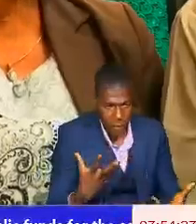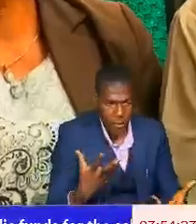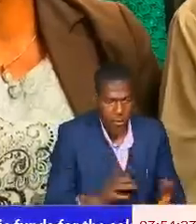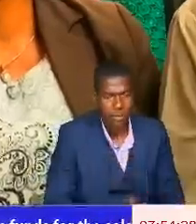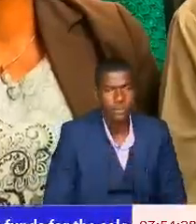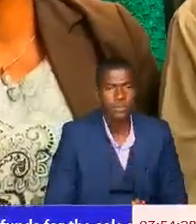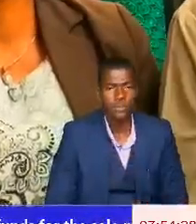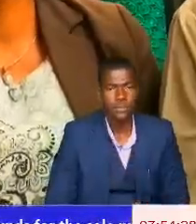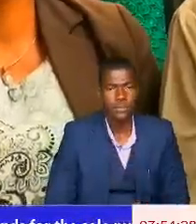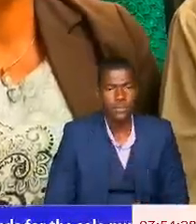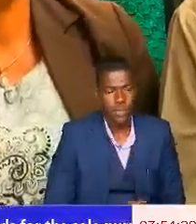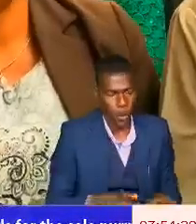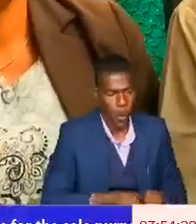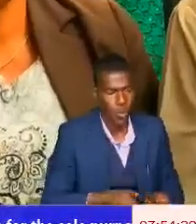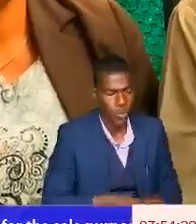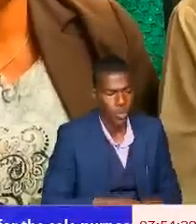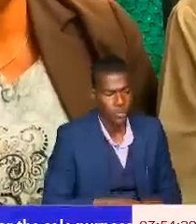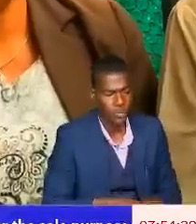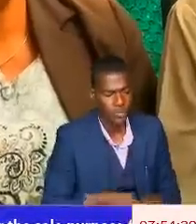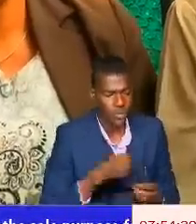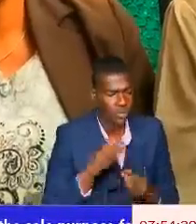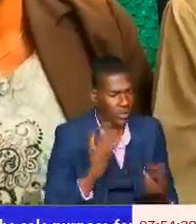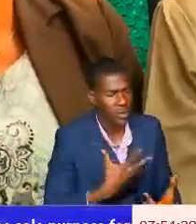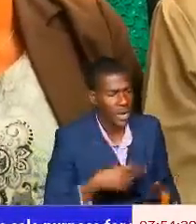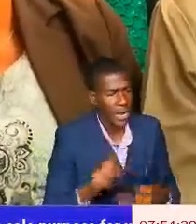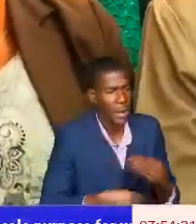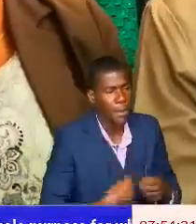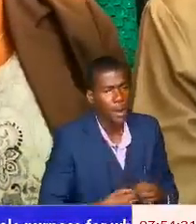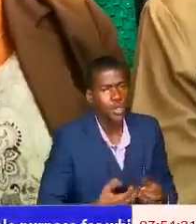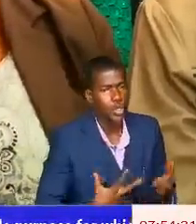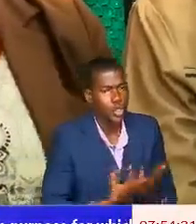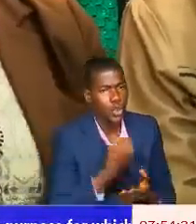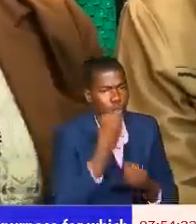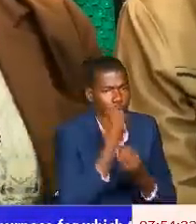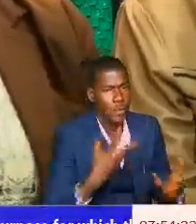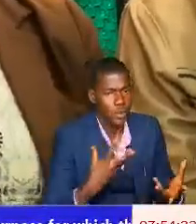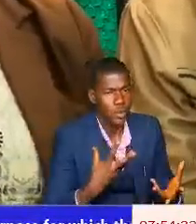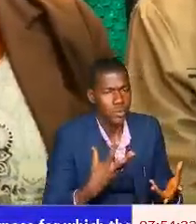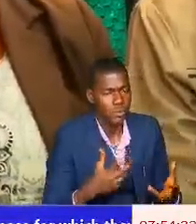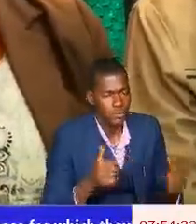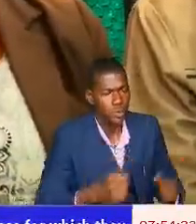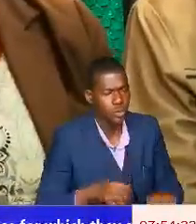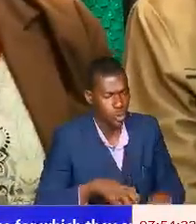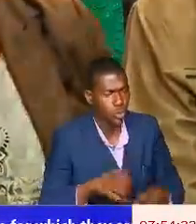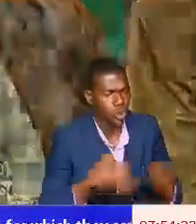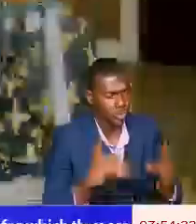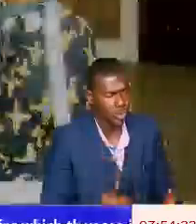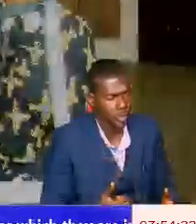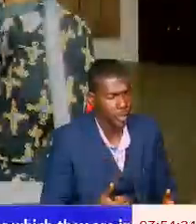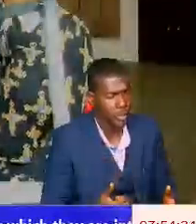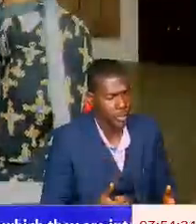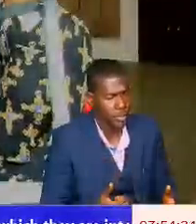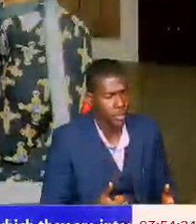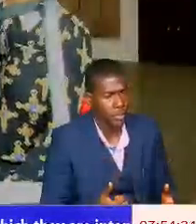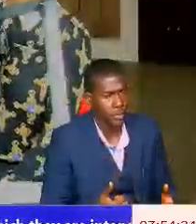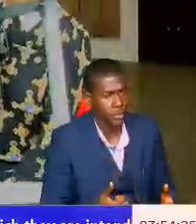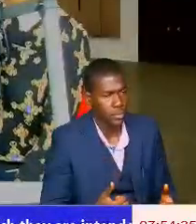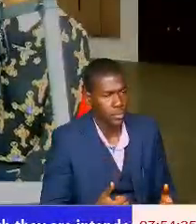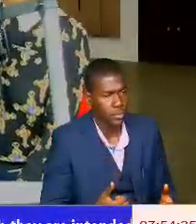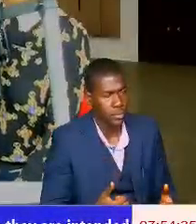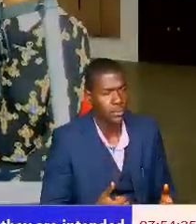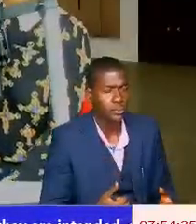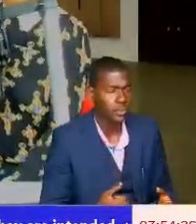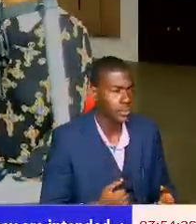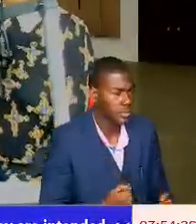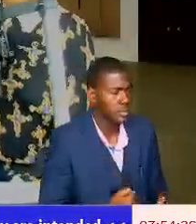introduce herself. Also give us quick feedback. I don't know whether if we take them now or after. complete package. You take them now. Okay. Now feedback.